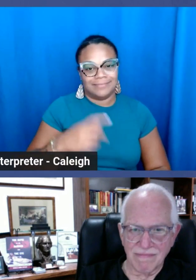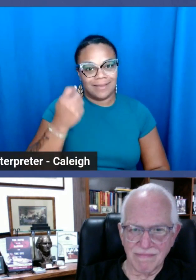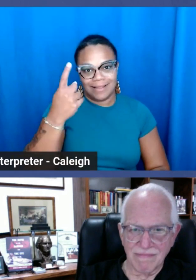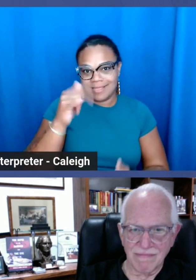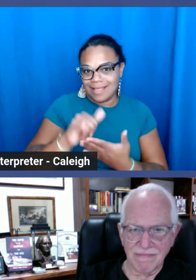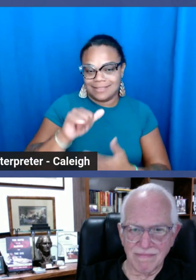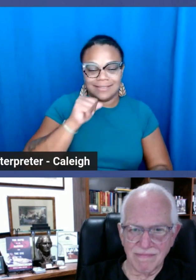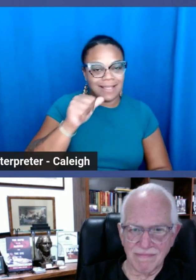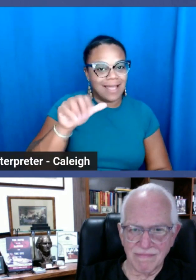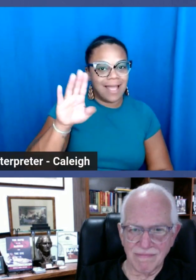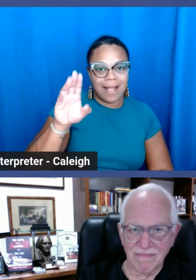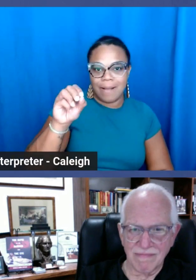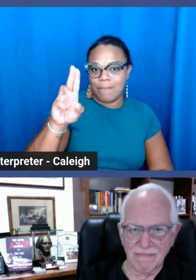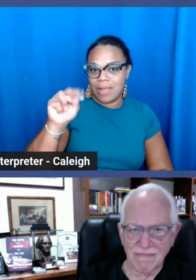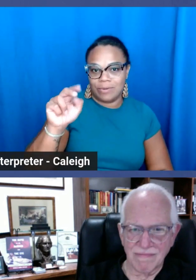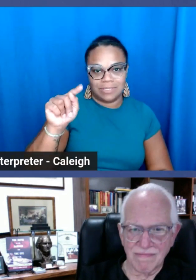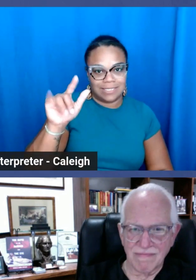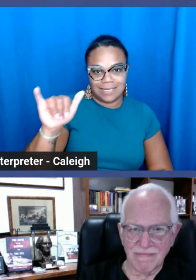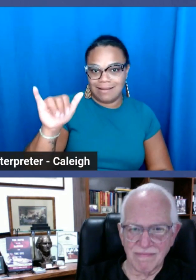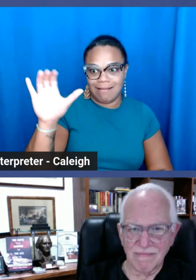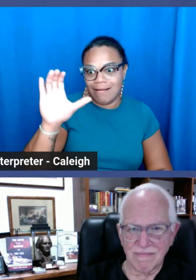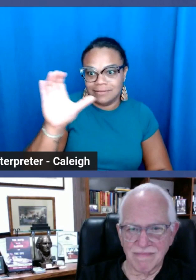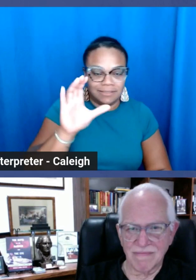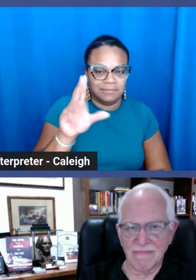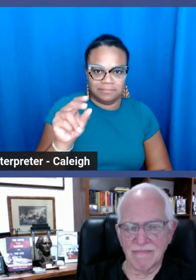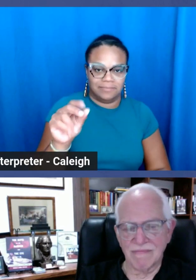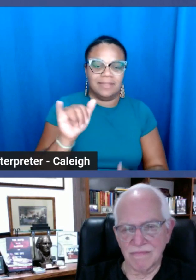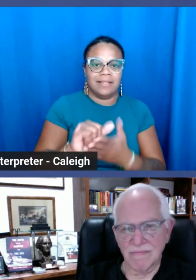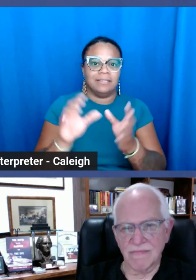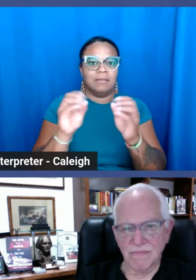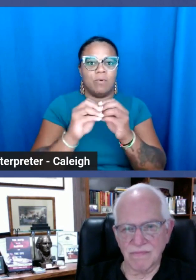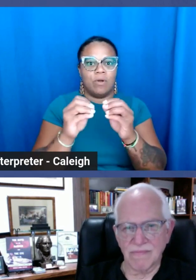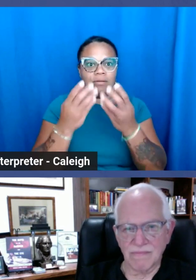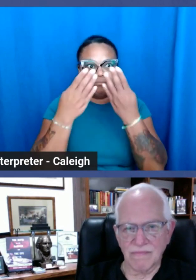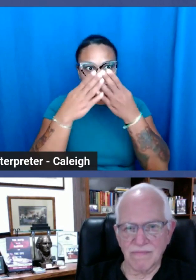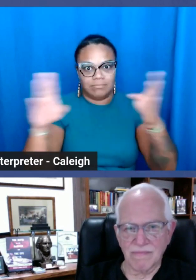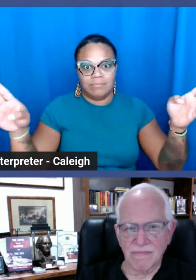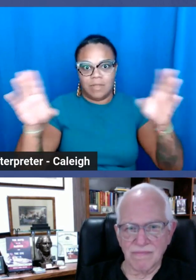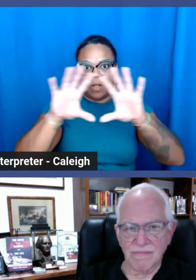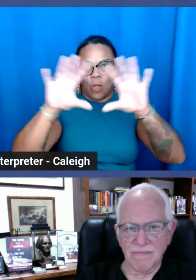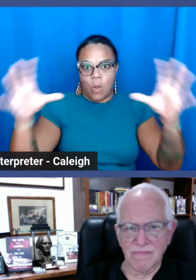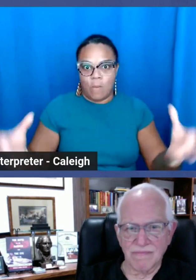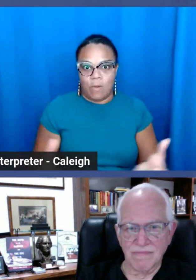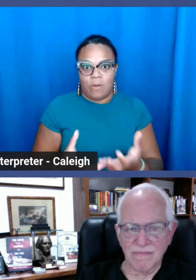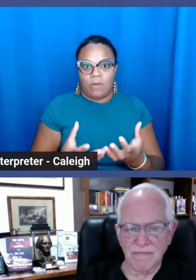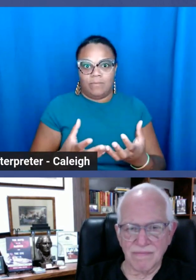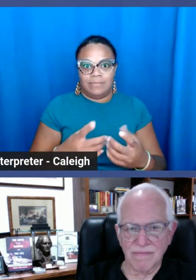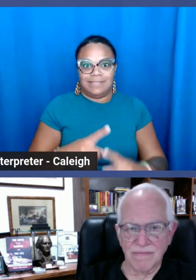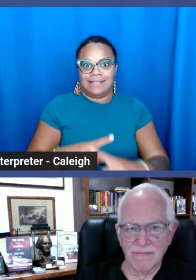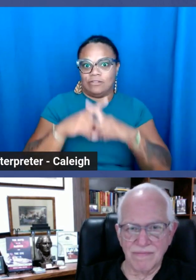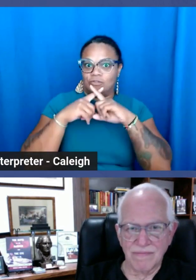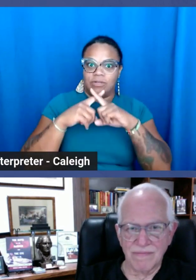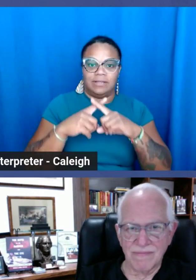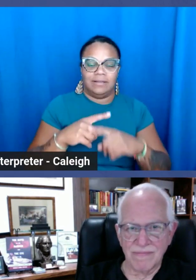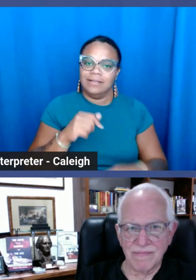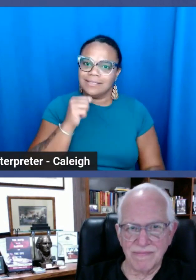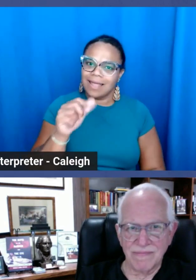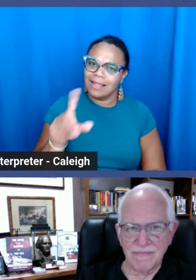is a much more global censoring than just you